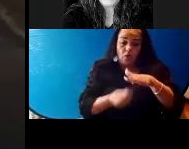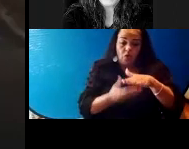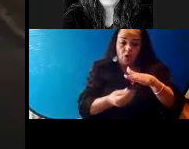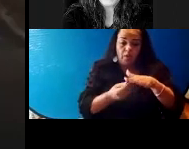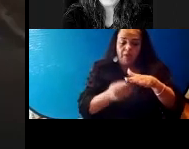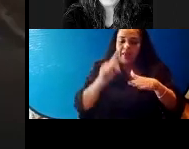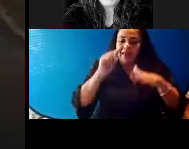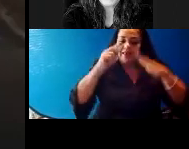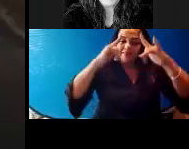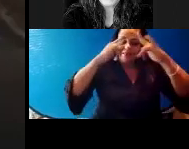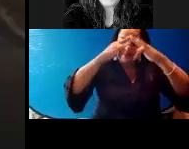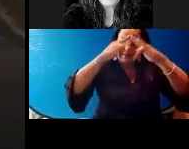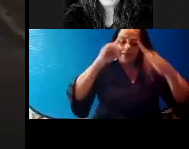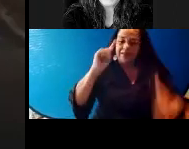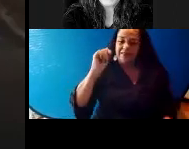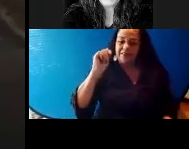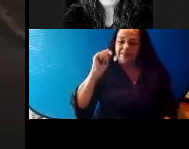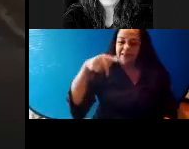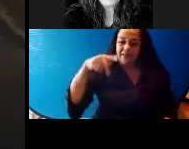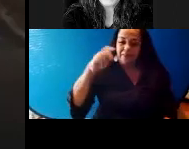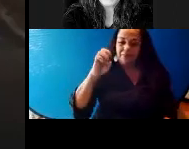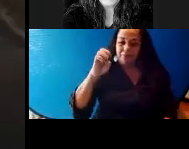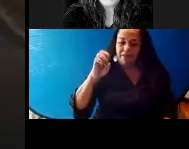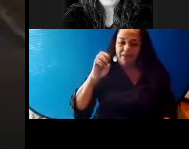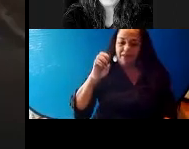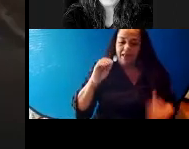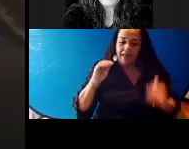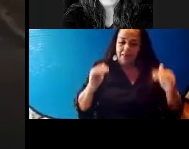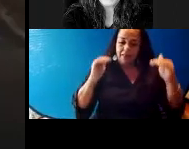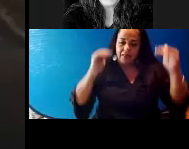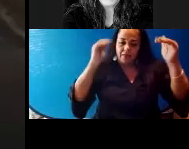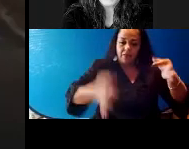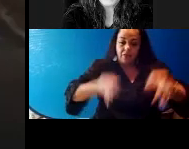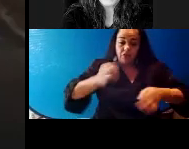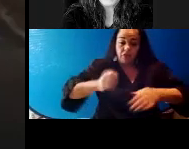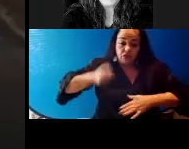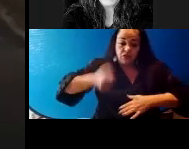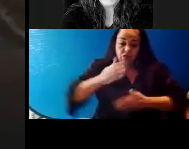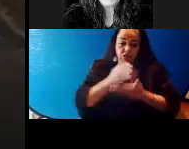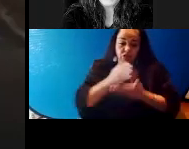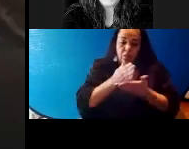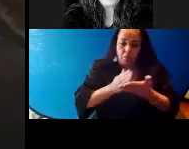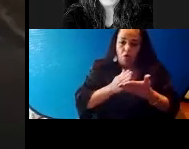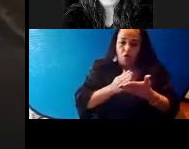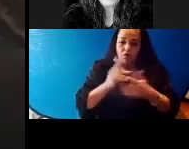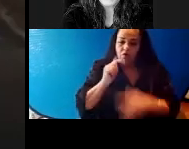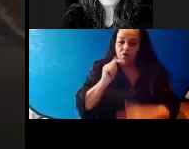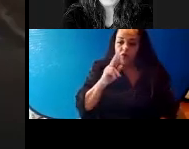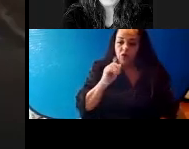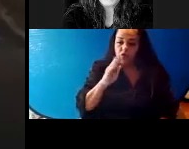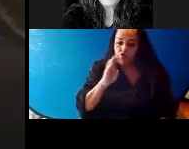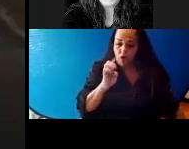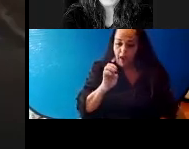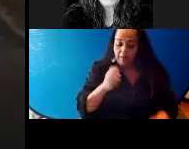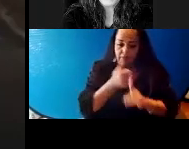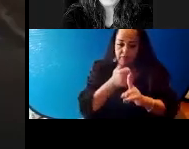how it's a circular structure. Everybody is leveled. The judge is actually part of the Blood Tribe First Nation, and just really